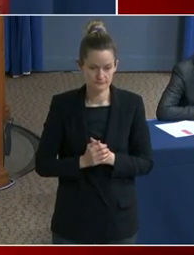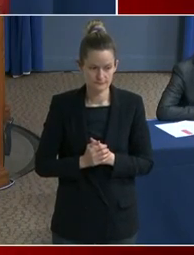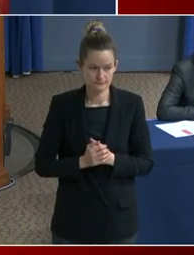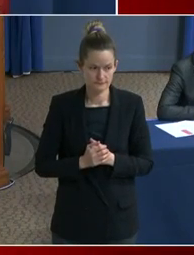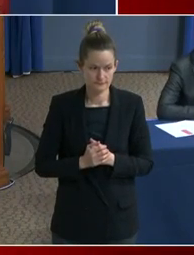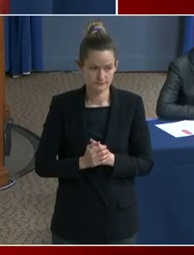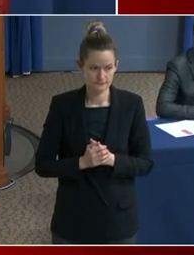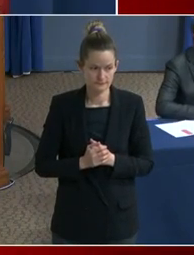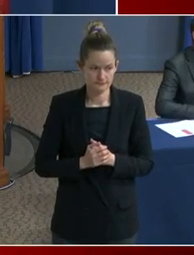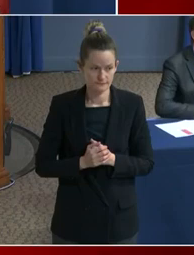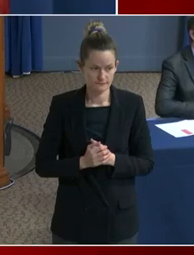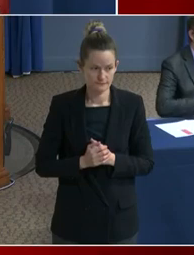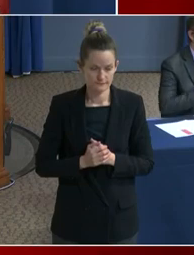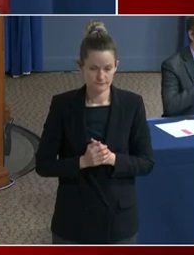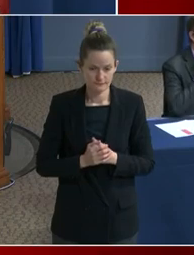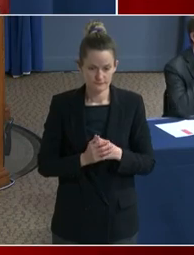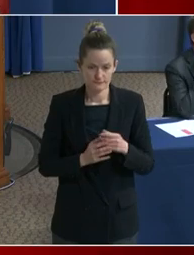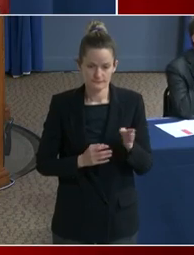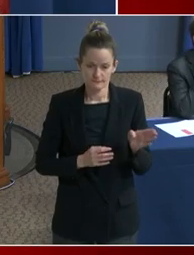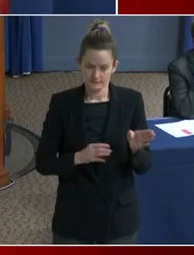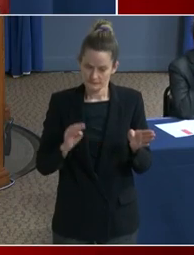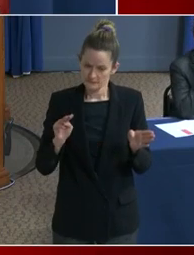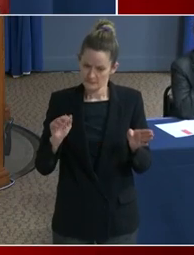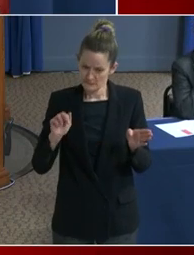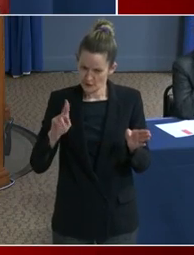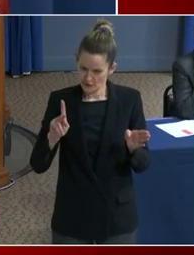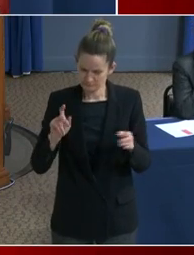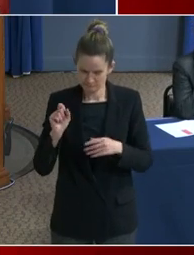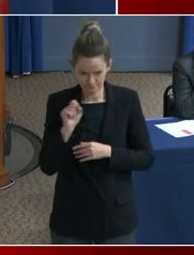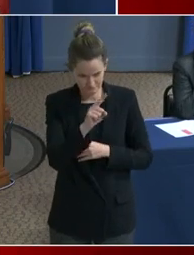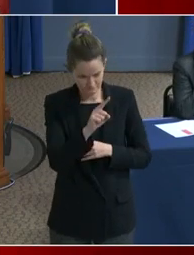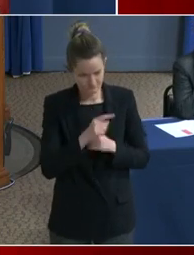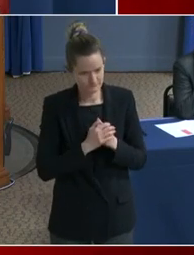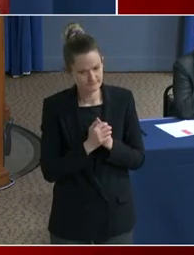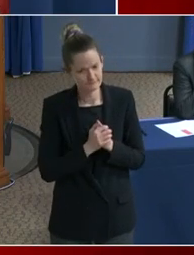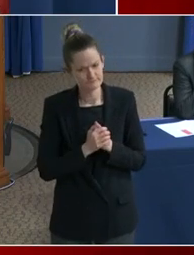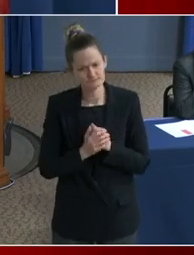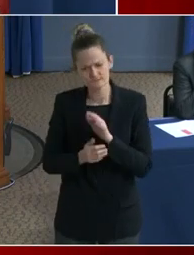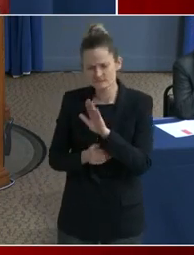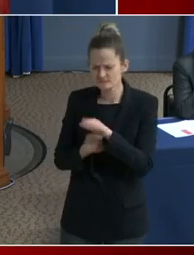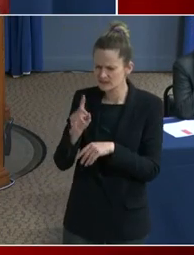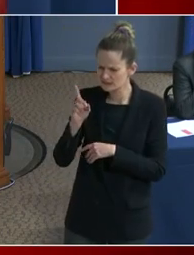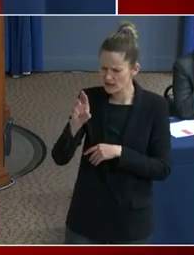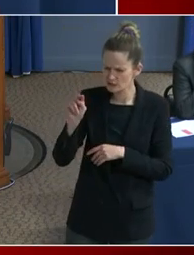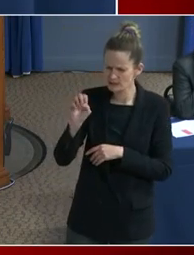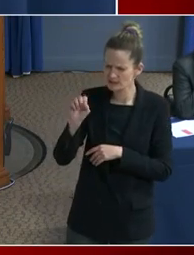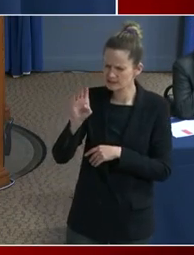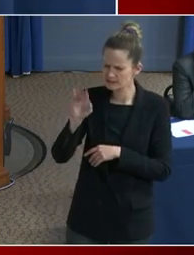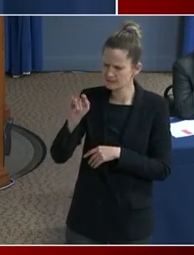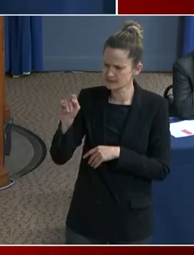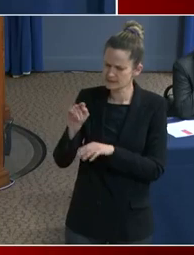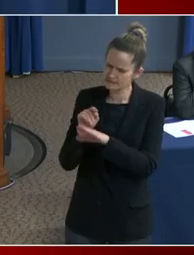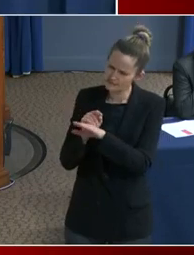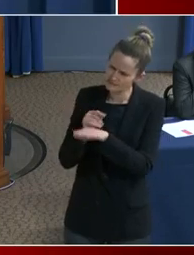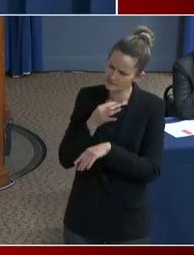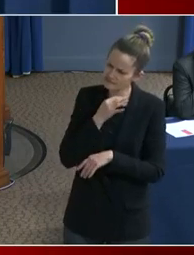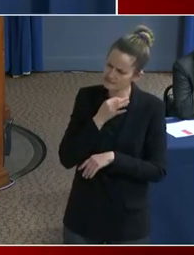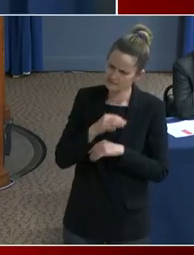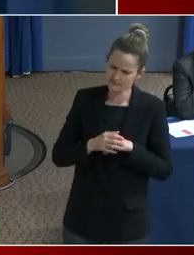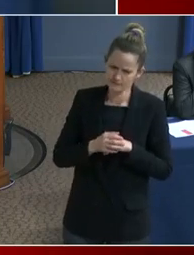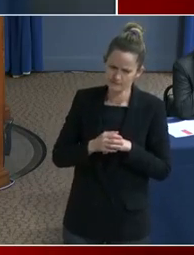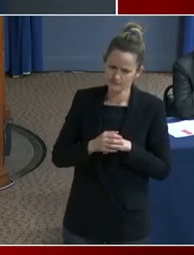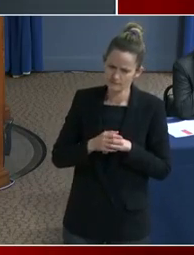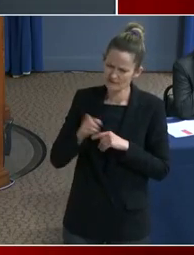Yes, sorry. Dr. Nesbitt, can you put a little meat on the bones on the hospitalization numbers worsening? What